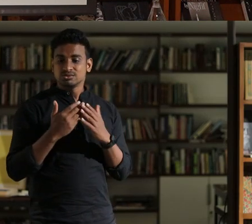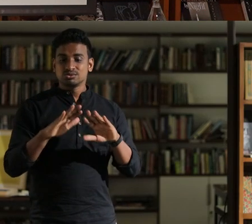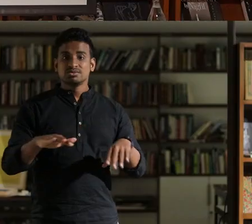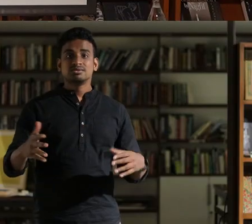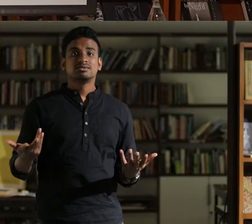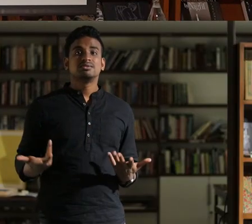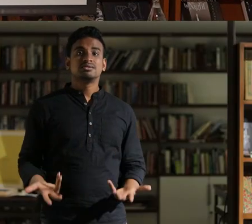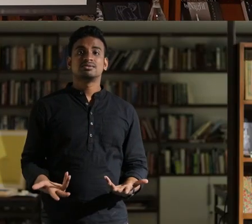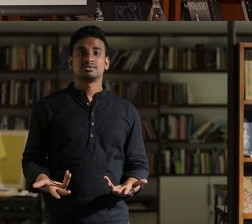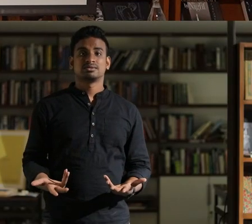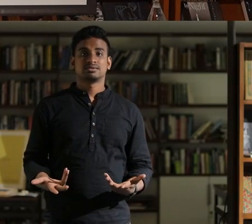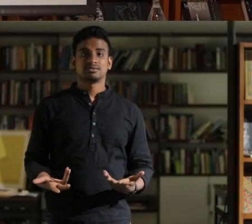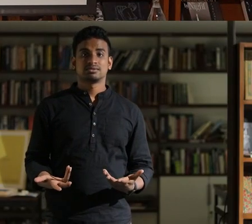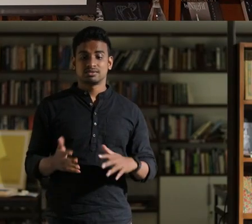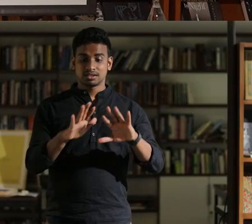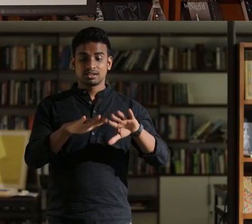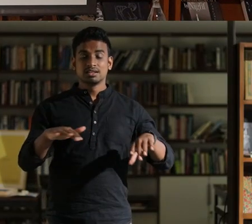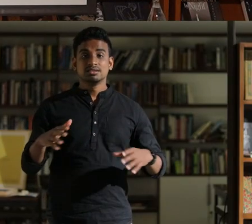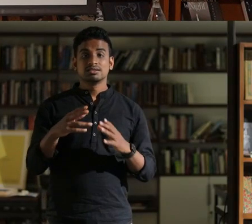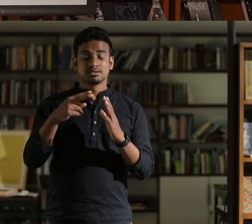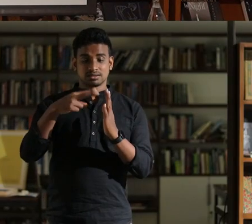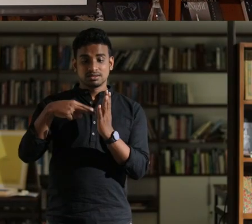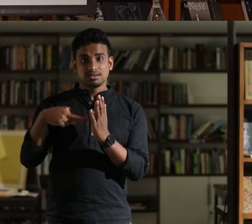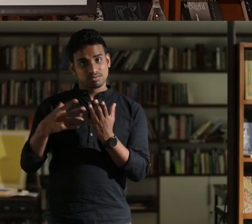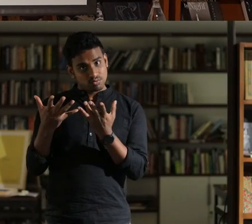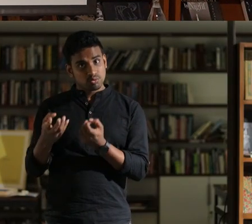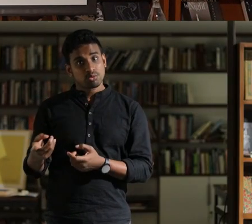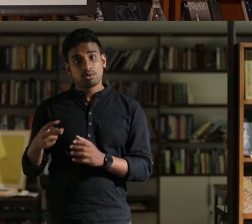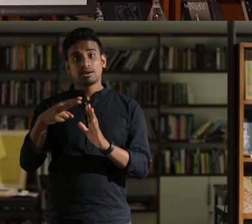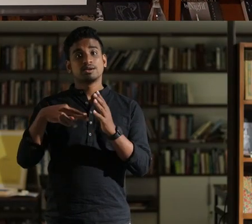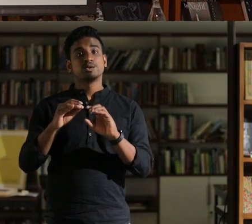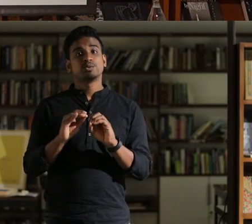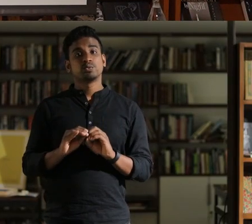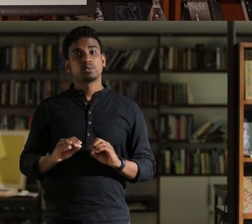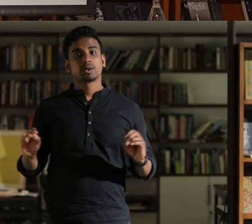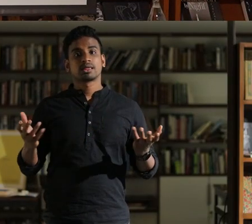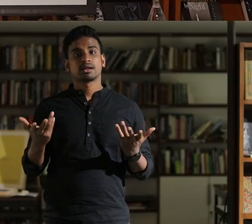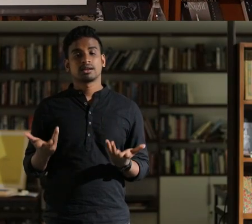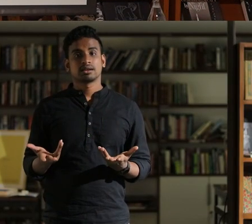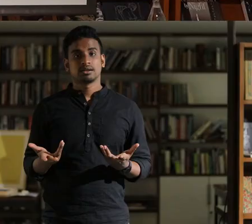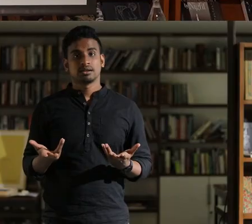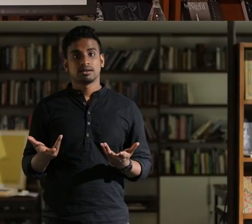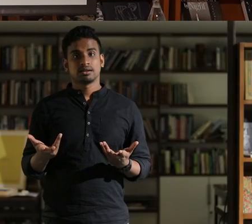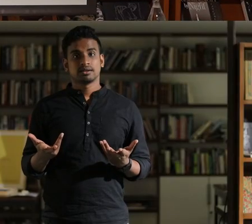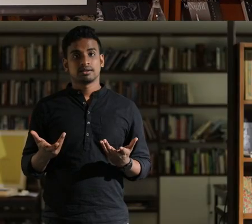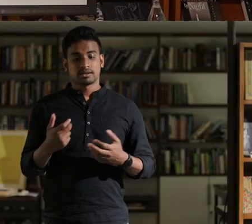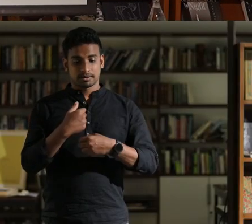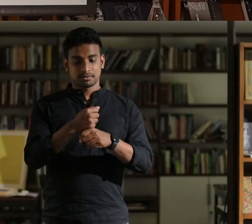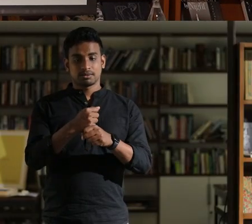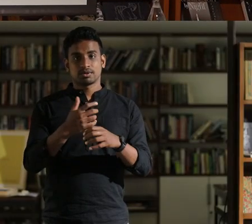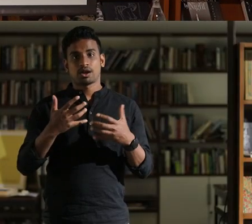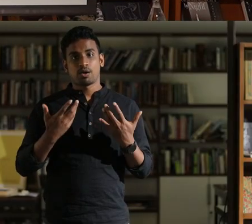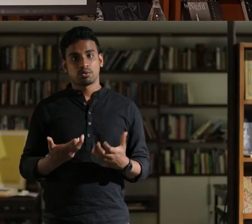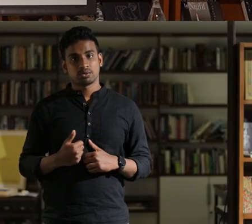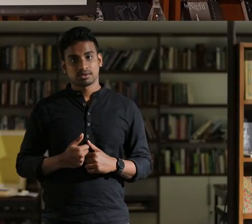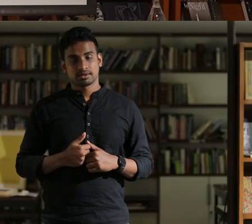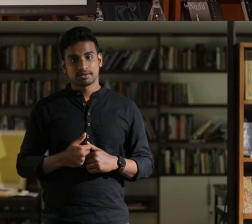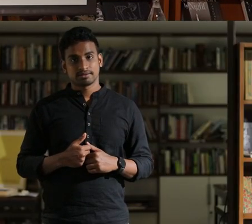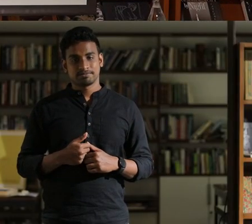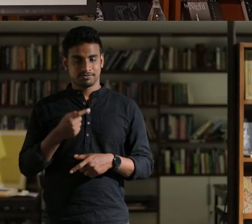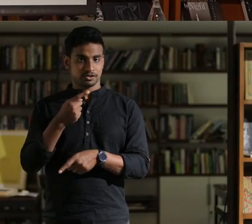stories. Kids still want to read something, but there's nothing to read. So how can we make something to read?